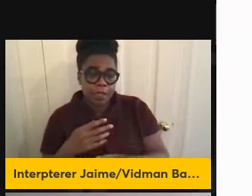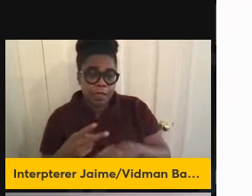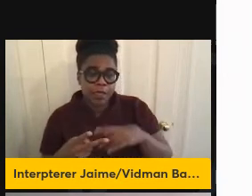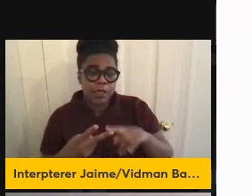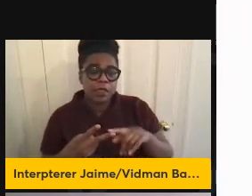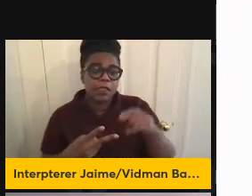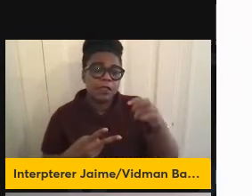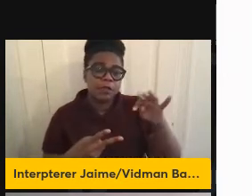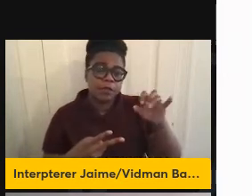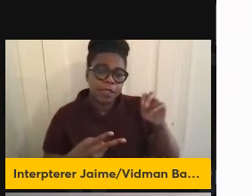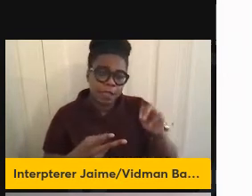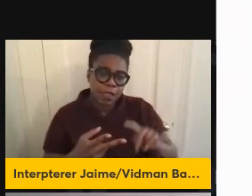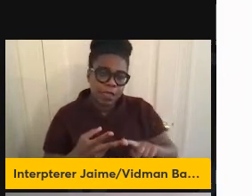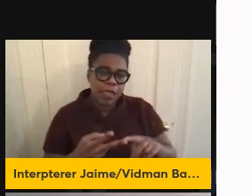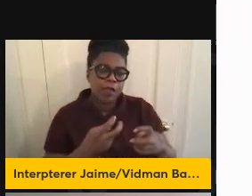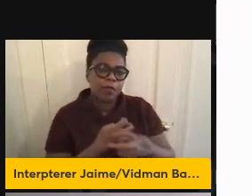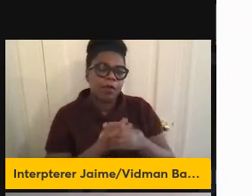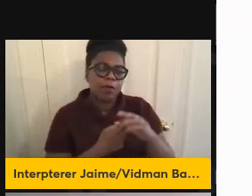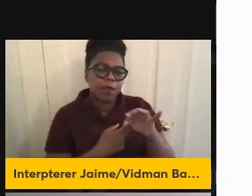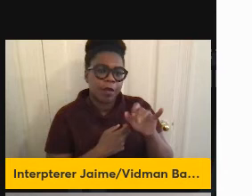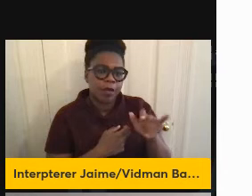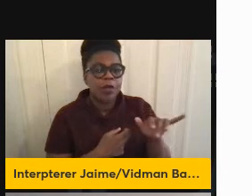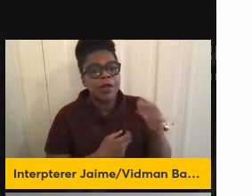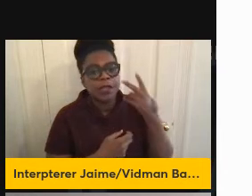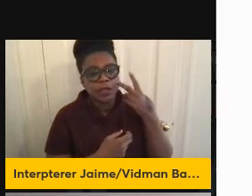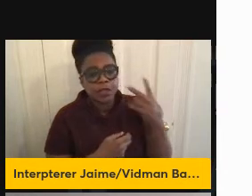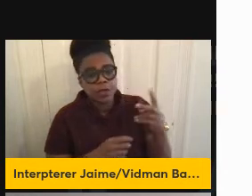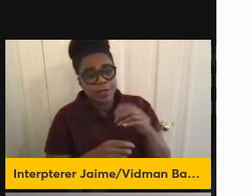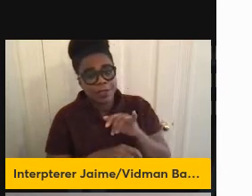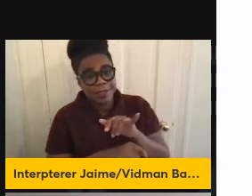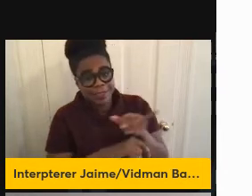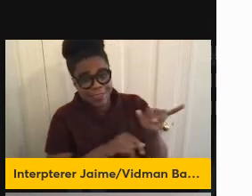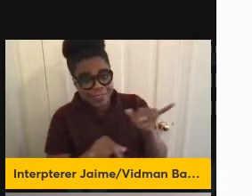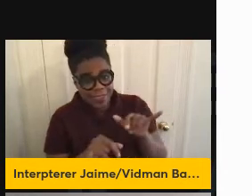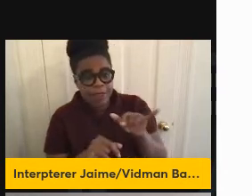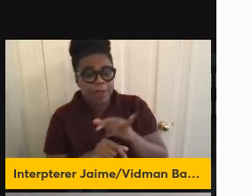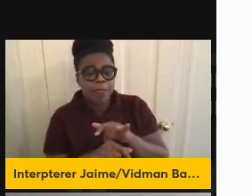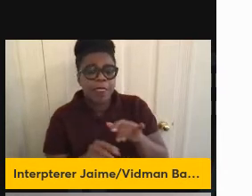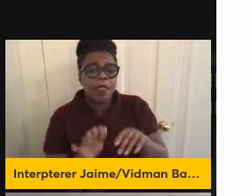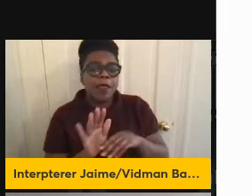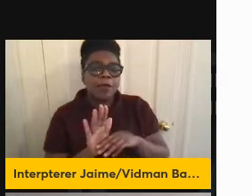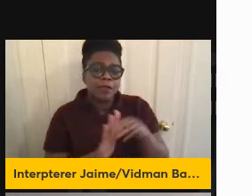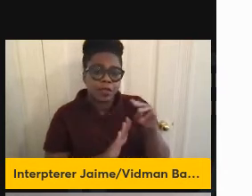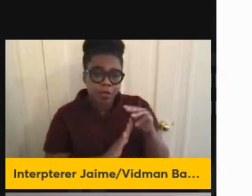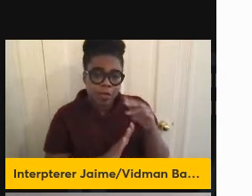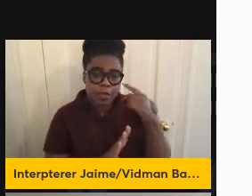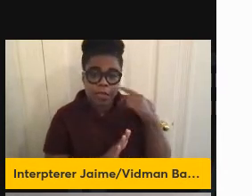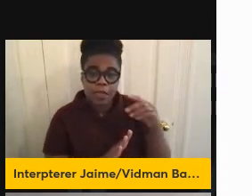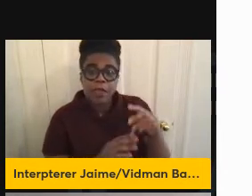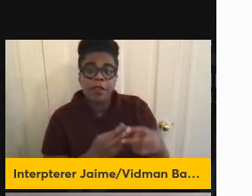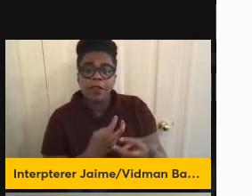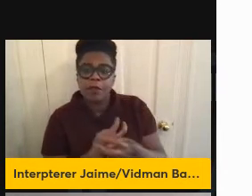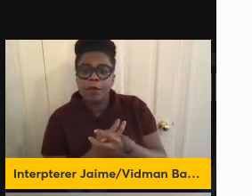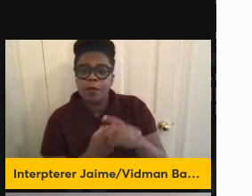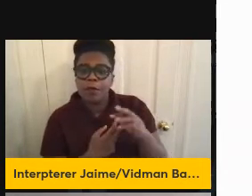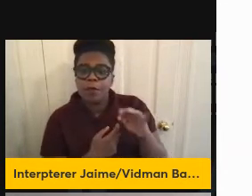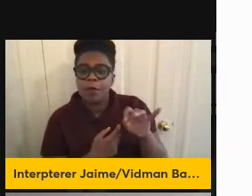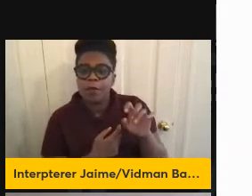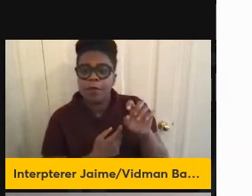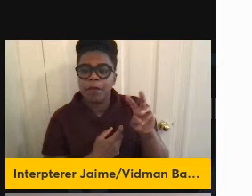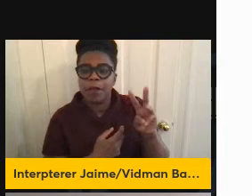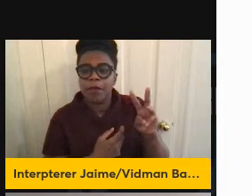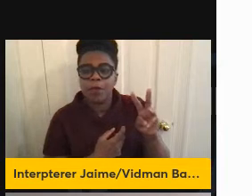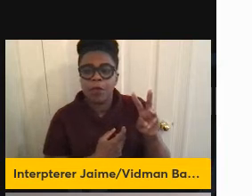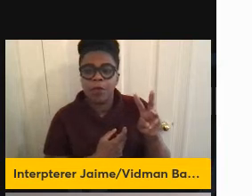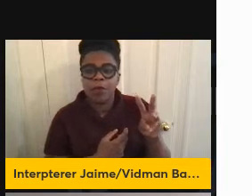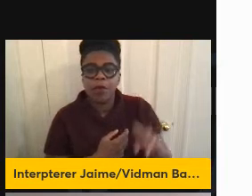And this is just indicating that they're of similar maturation. But what you can see here is that in the bone marrow with TNF-alpha treatment, there's